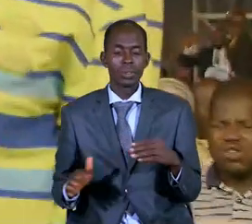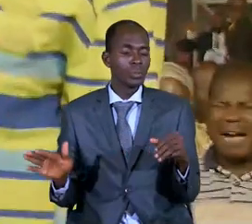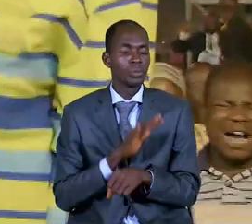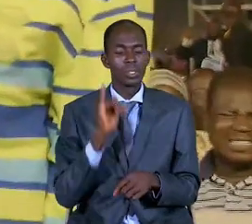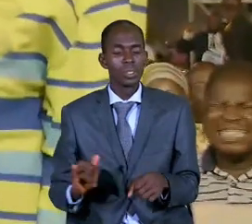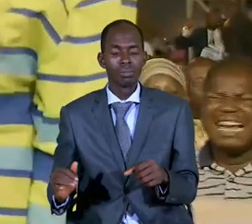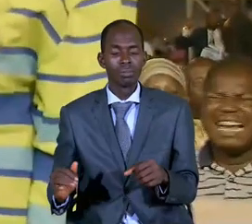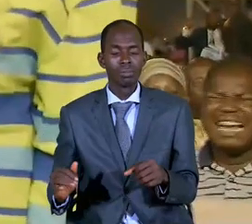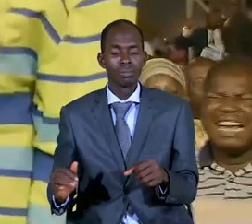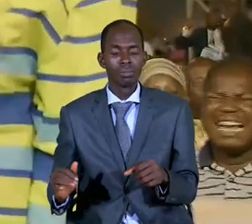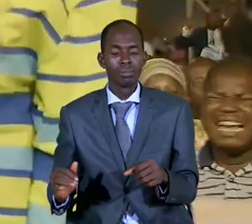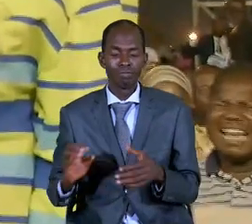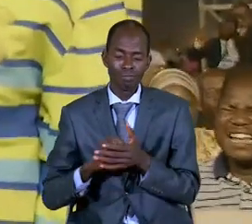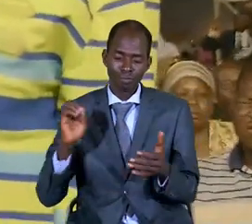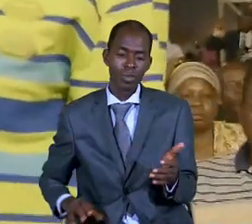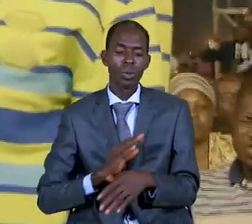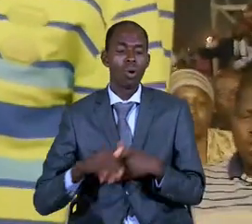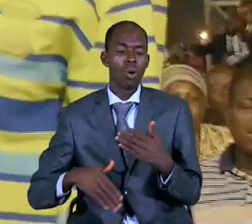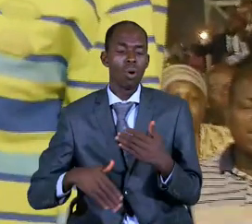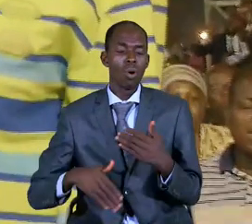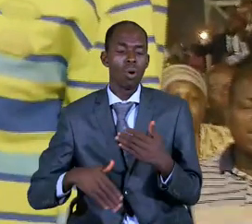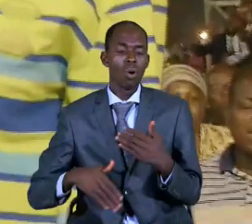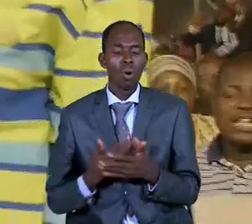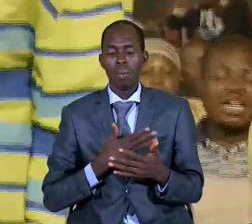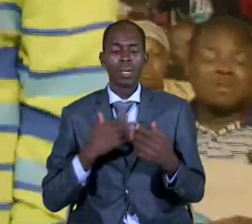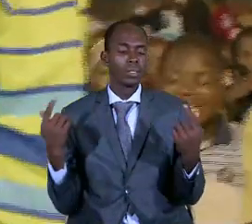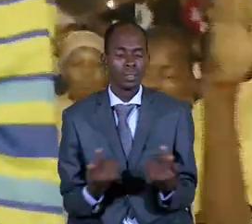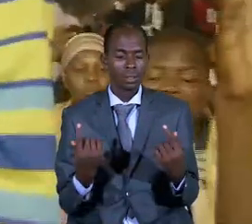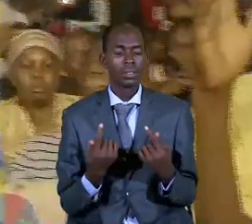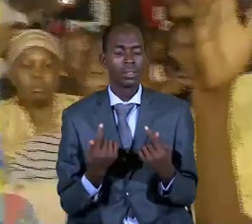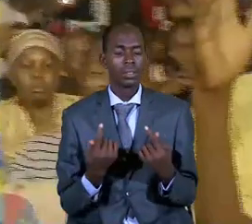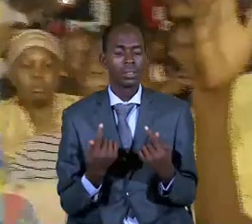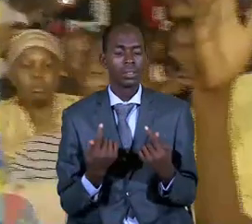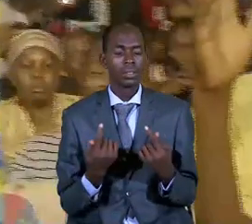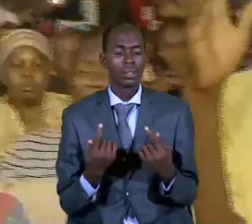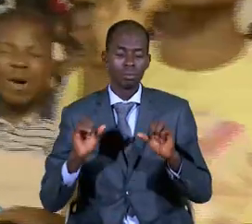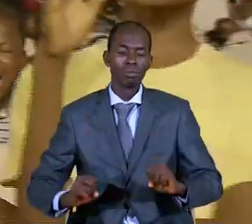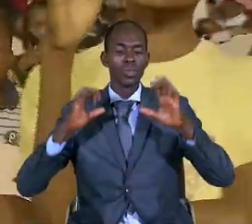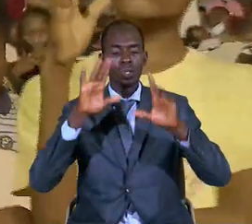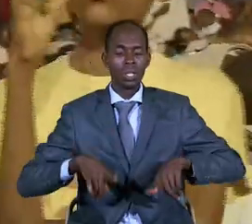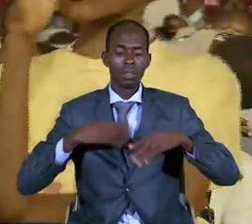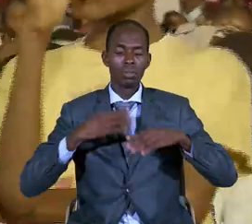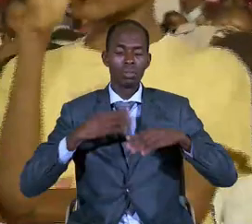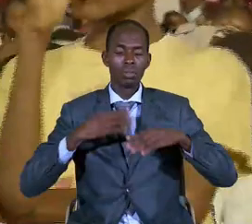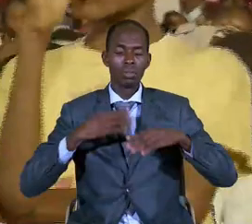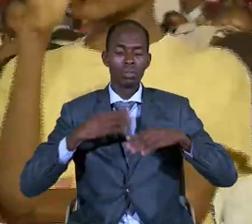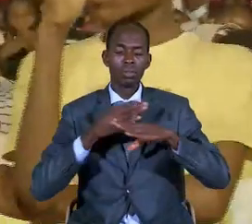out all my transgression. Hand over your life completely unto